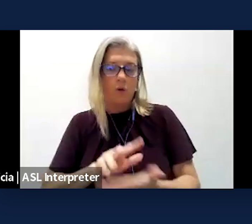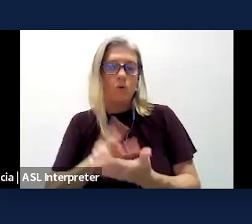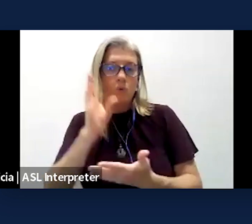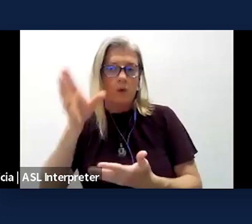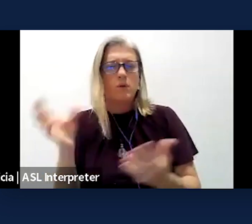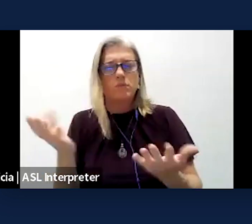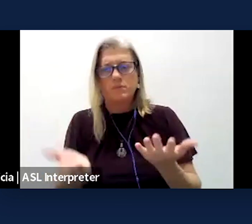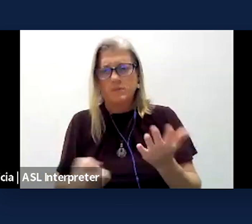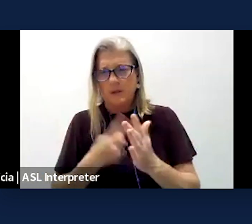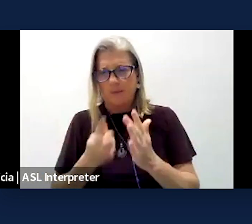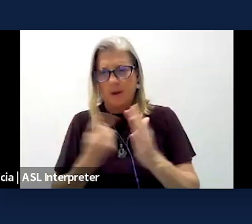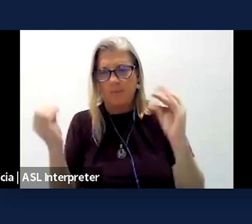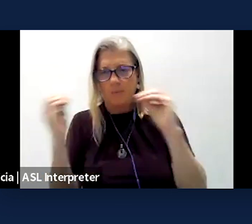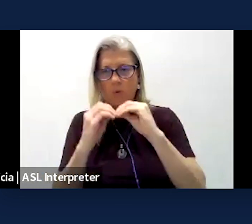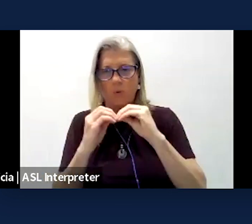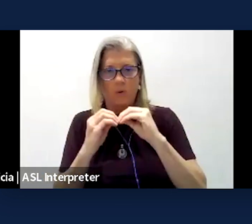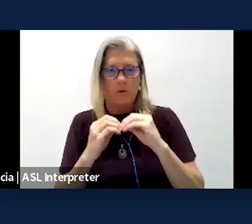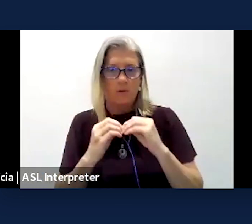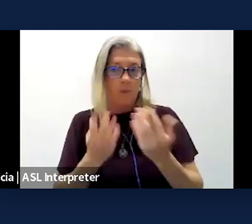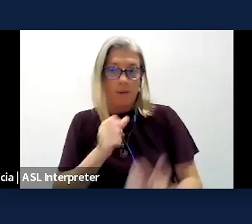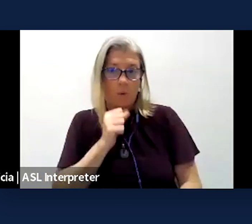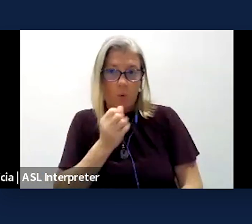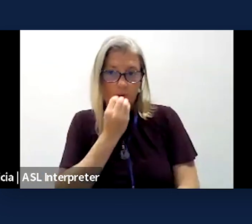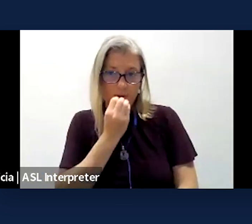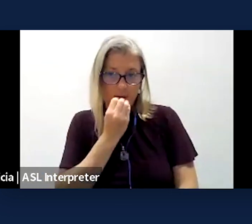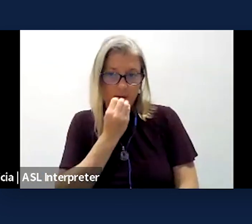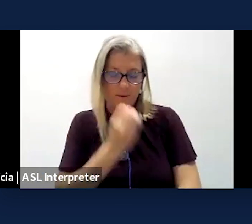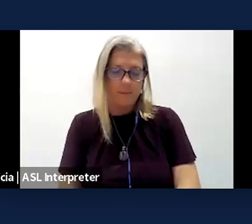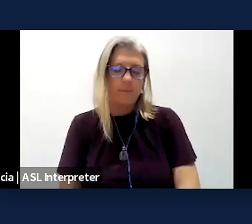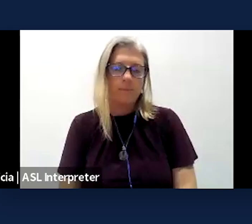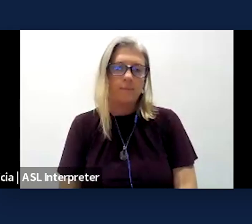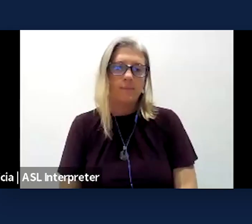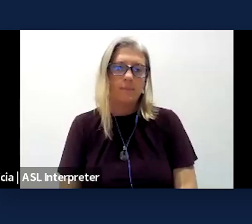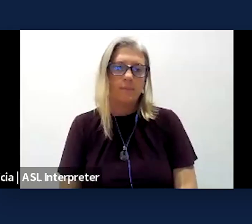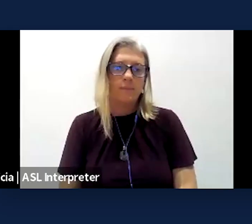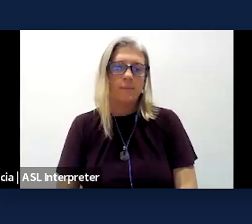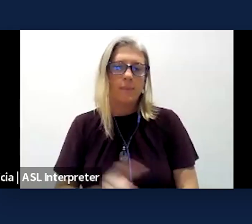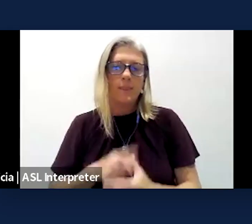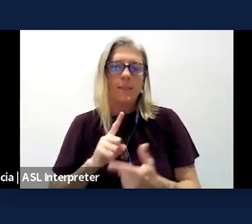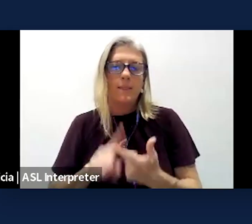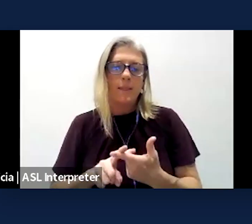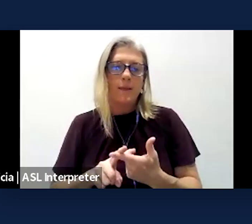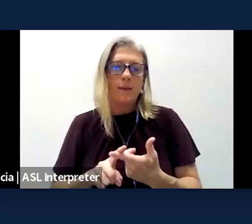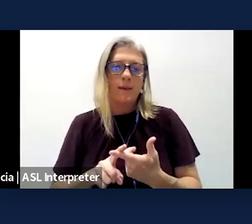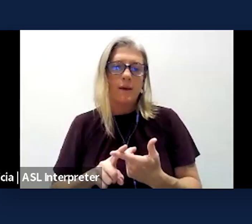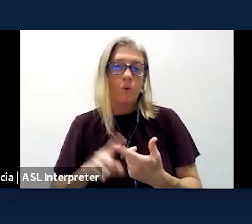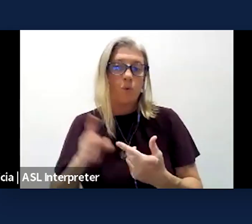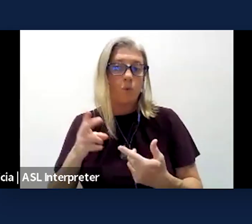more. So I may not eat. And then on the other hand, when it